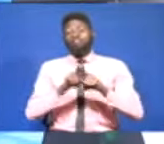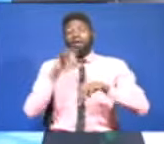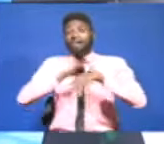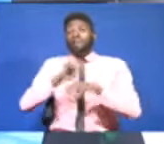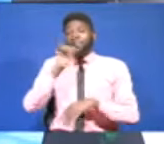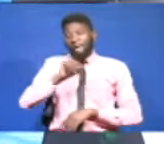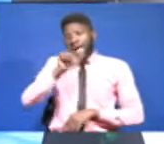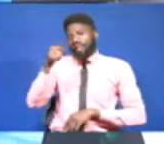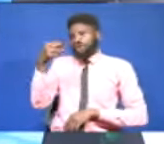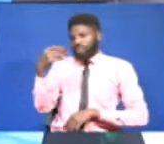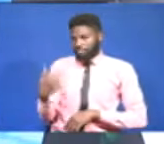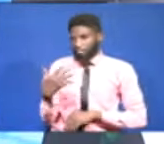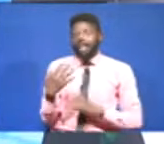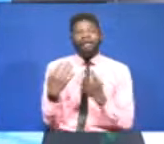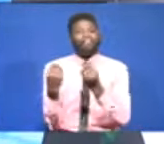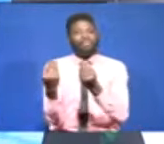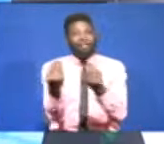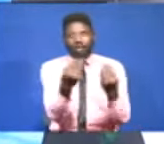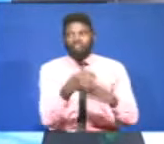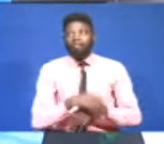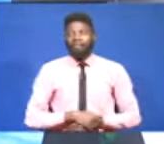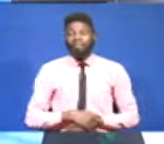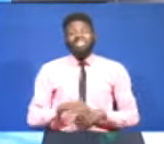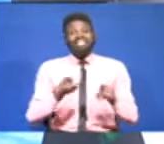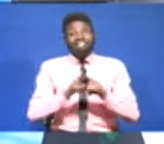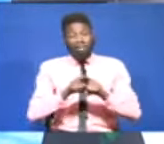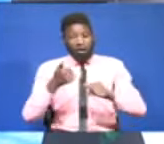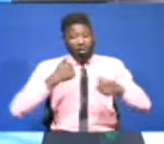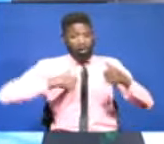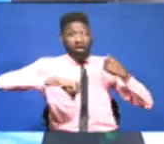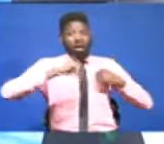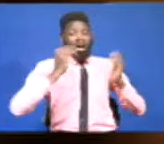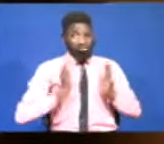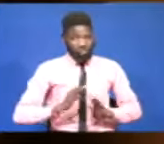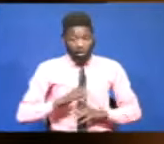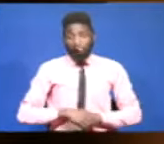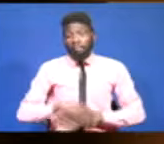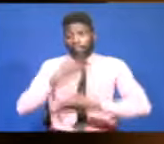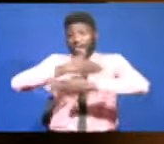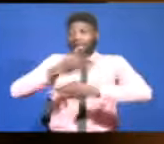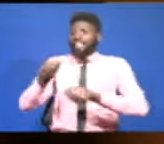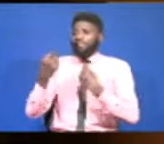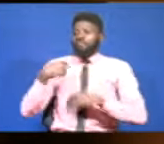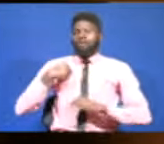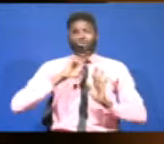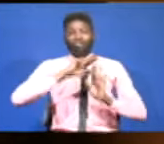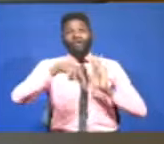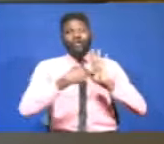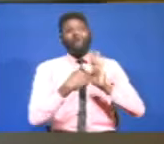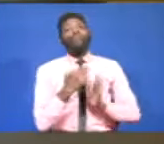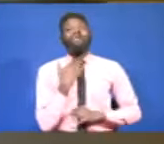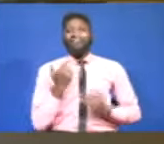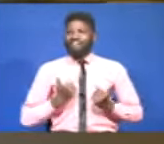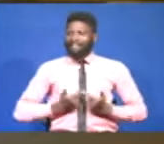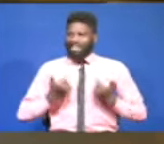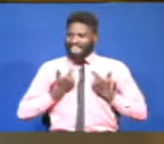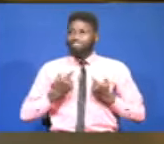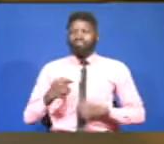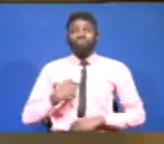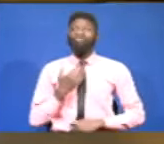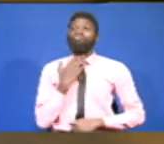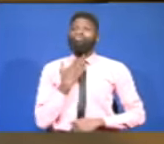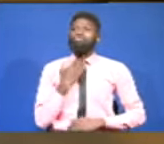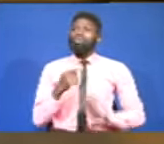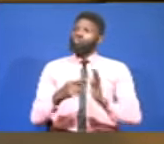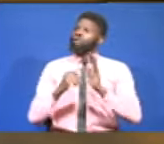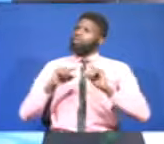But as an actor, MPAKANI has really given me the role I've always wanted in life. I really needed to prove to myself, not